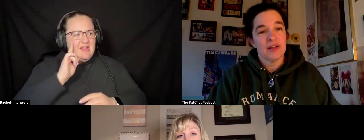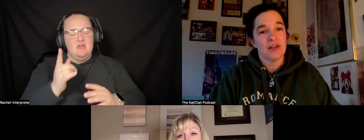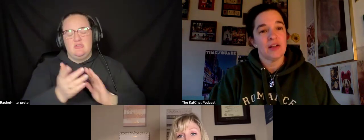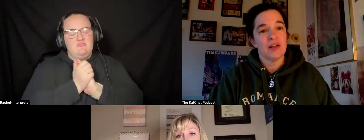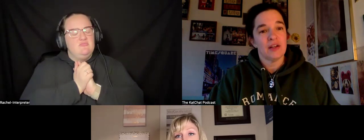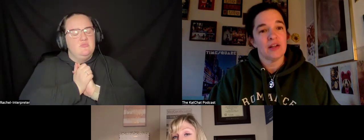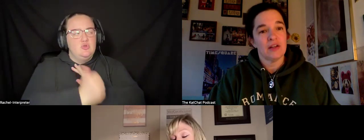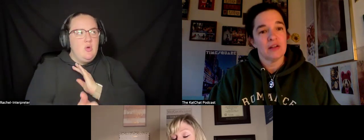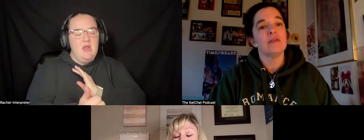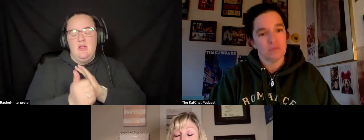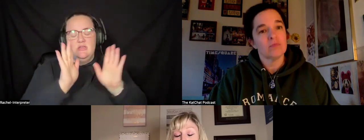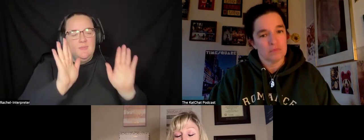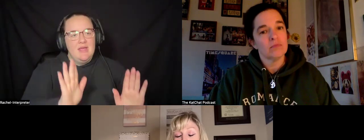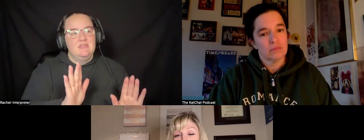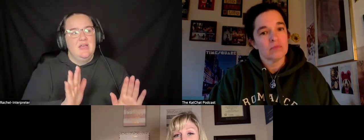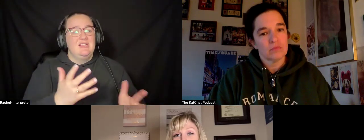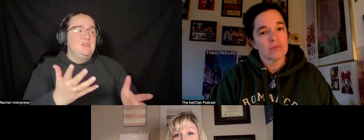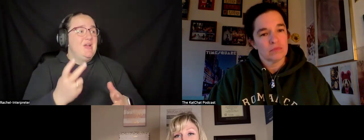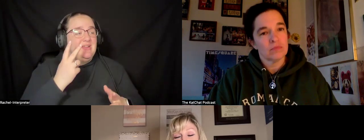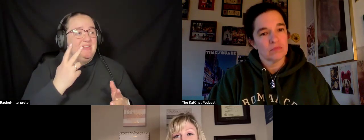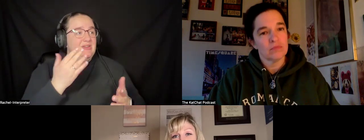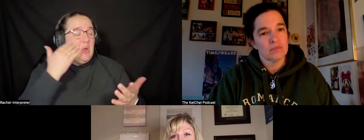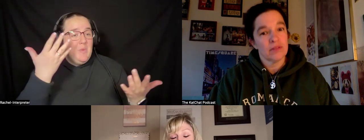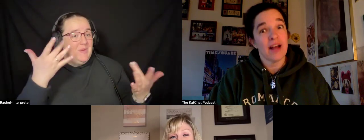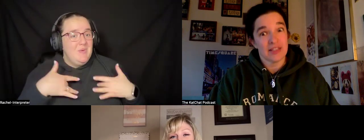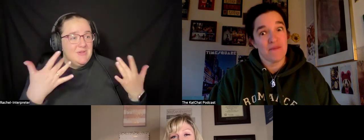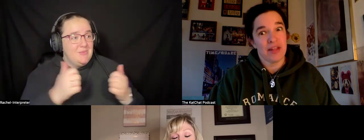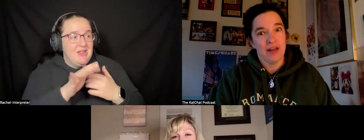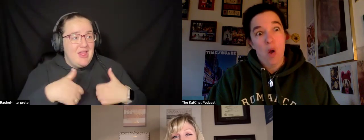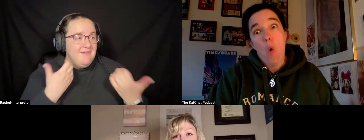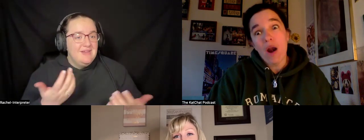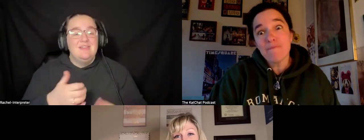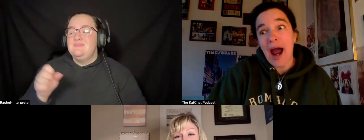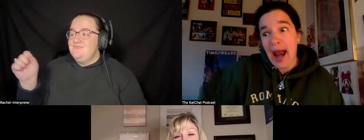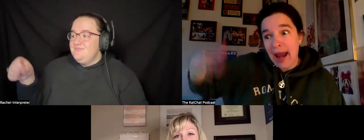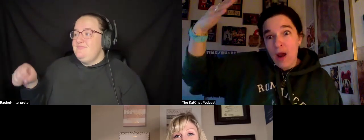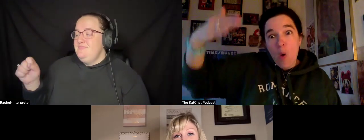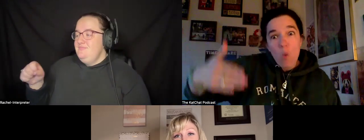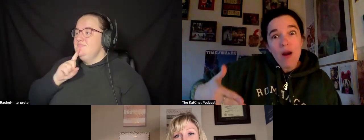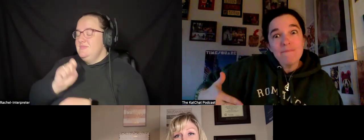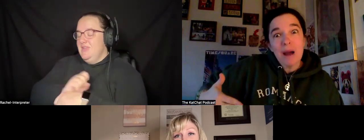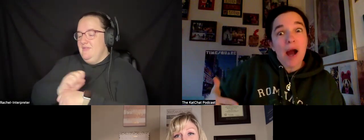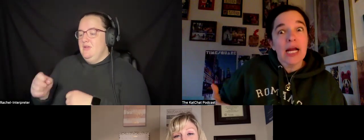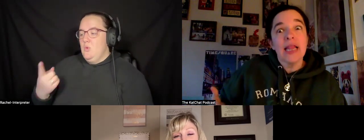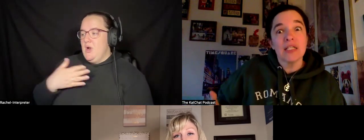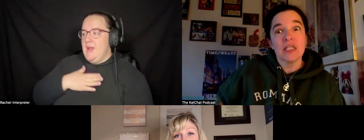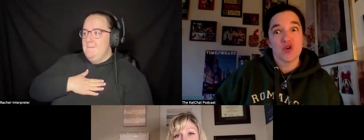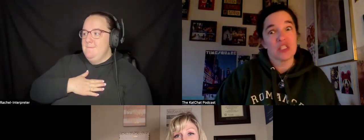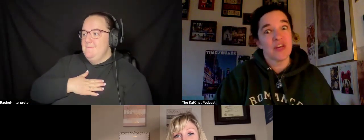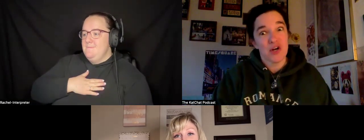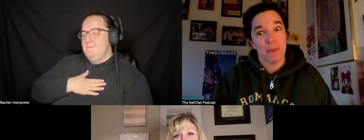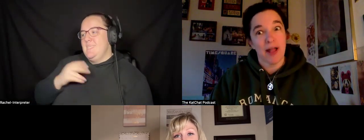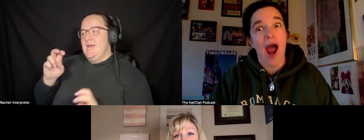and so I just love to hear what they have to say. yeah, definitely. One of mine. one of my bucket list